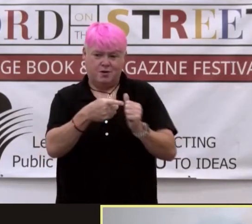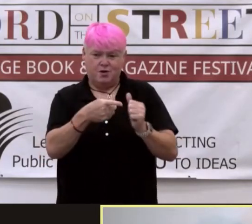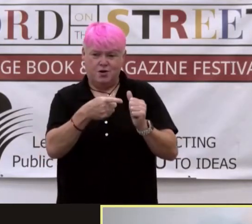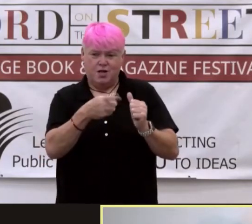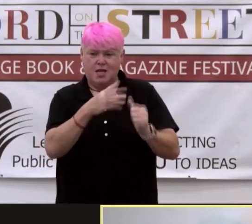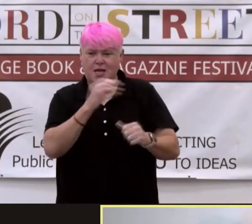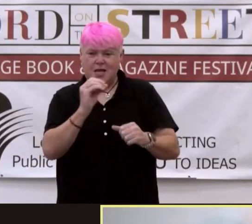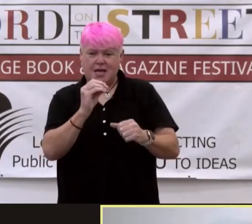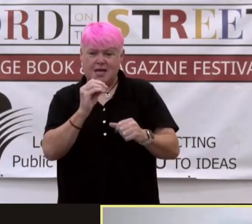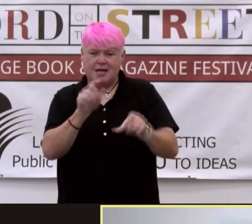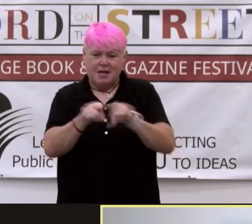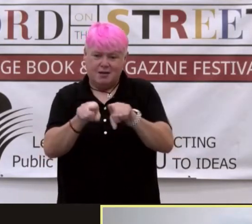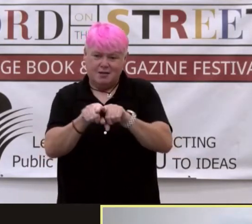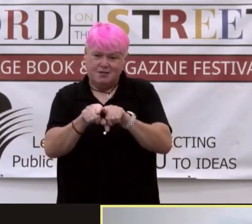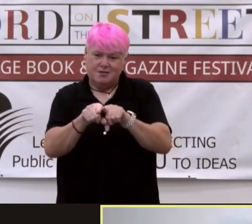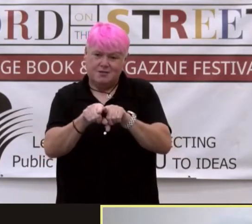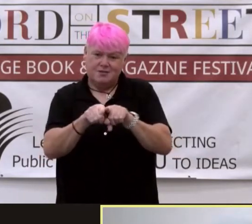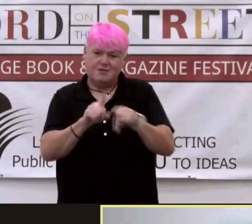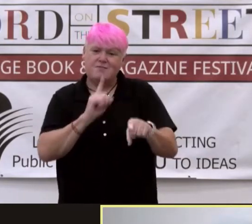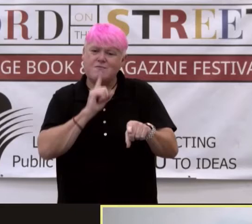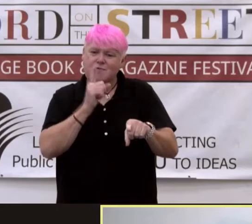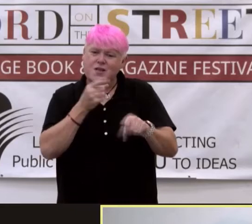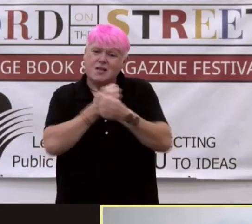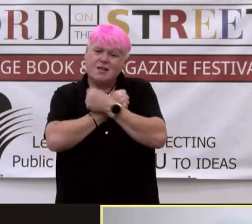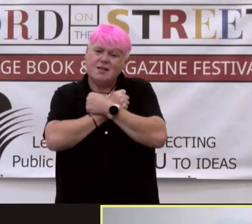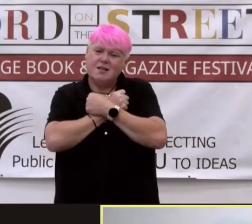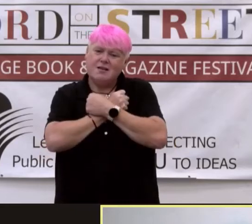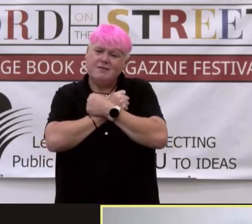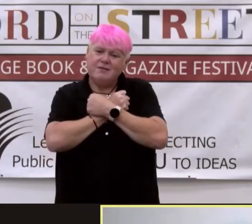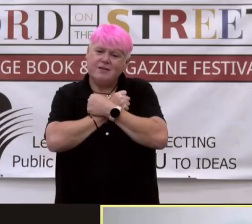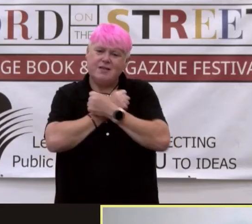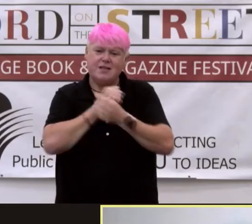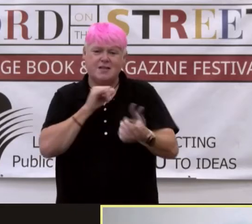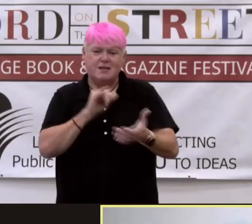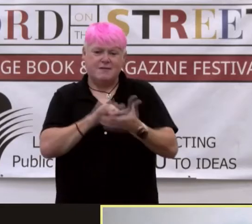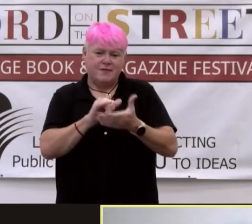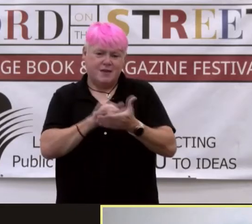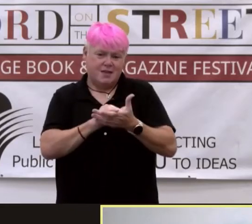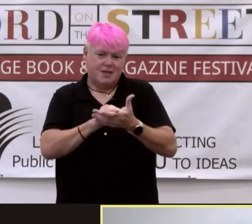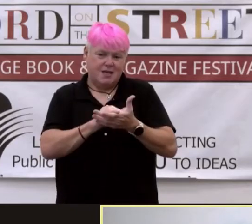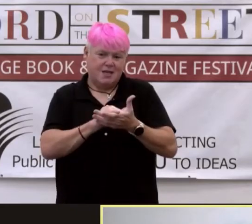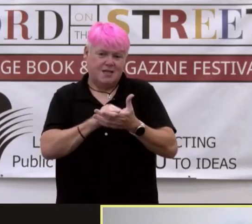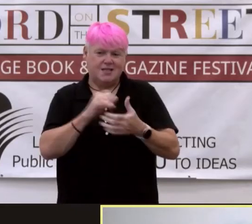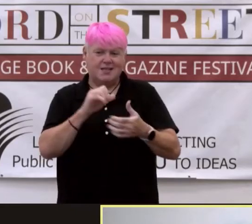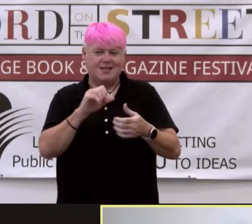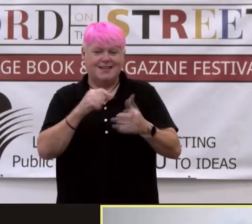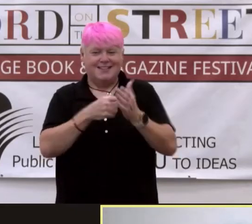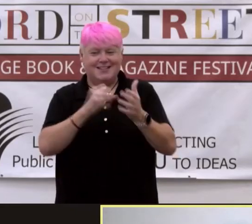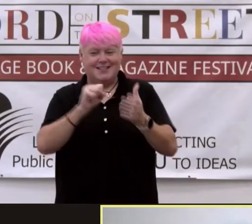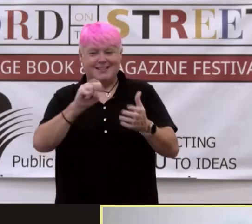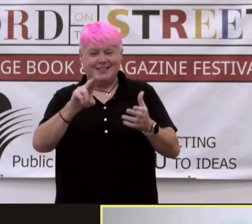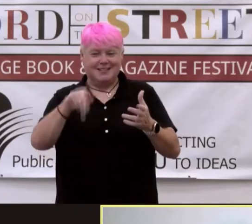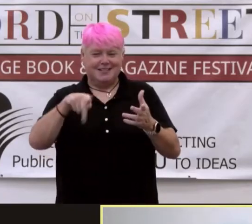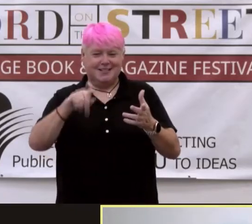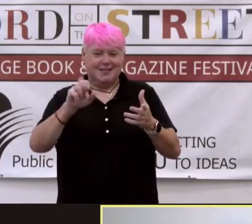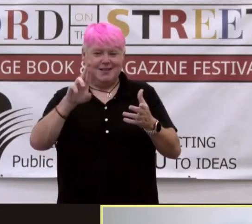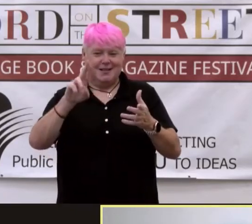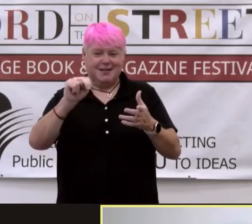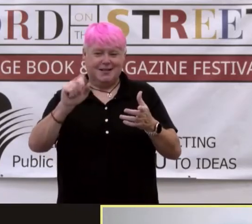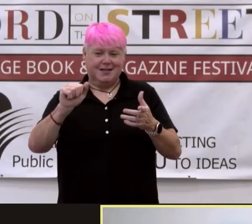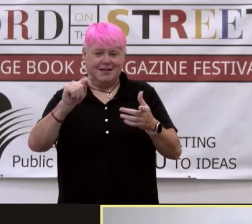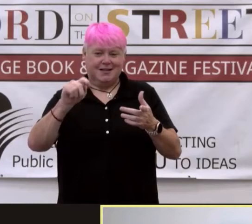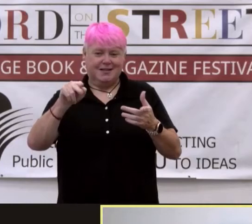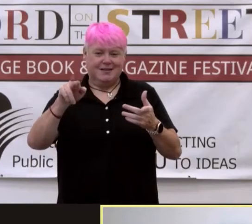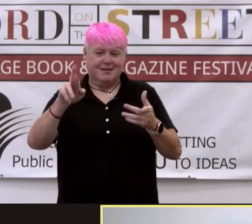I actually really loved it. A lot of people know this about me. I love the show Supernatural. And I was like, that's such a great brother story. I want to